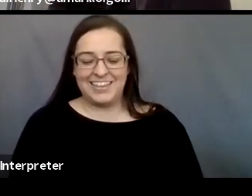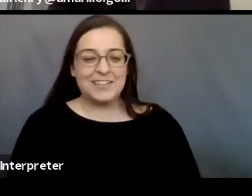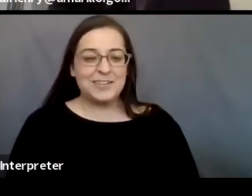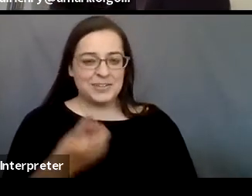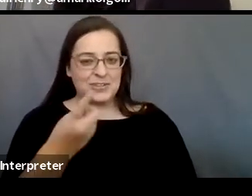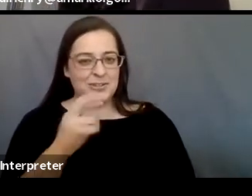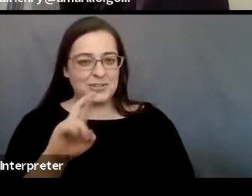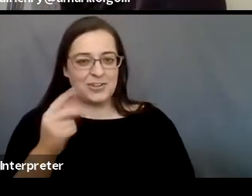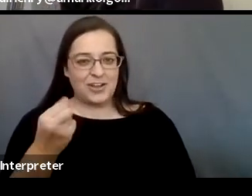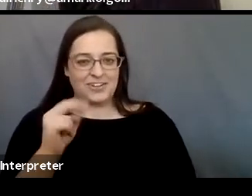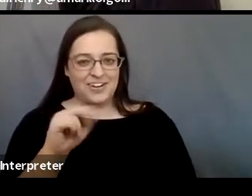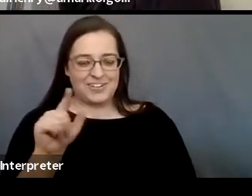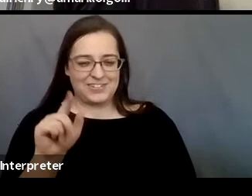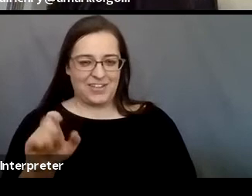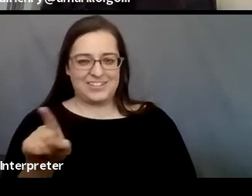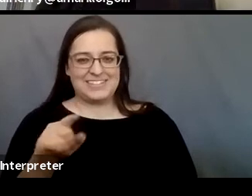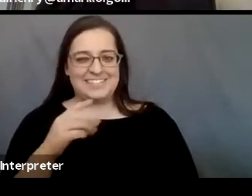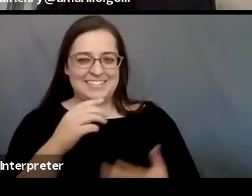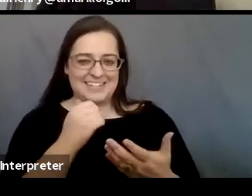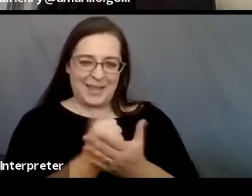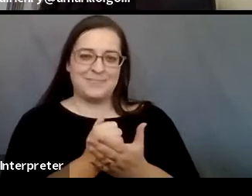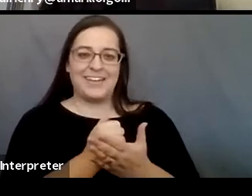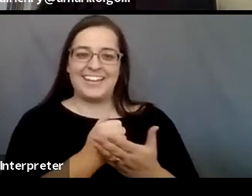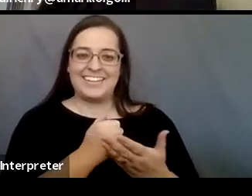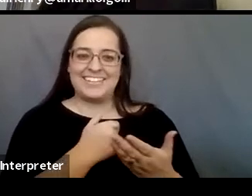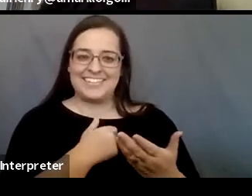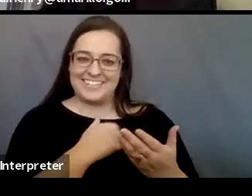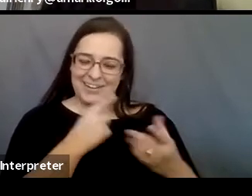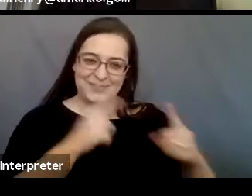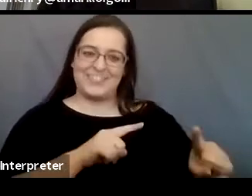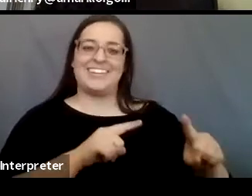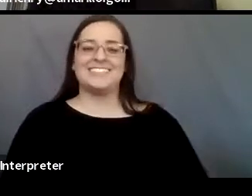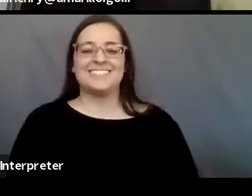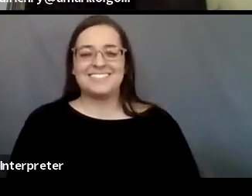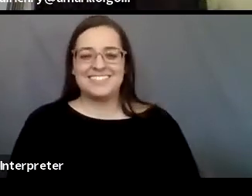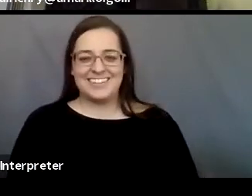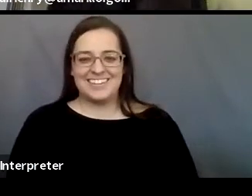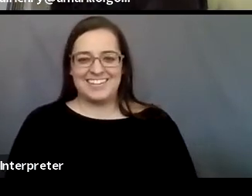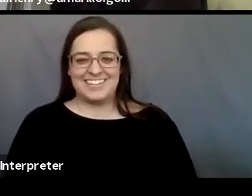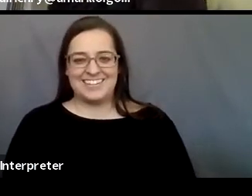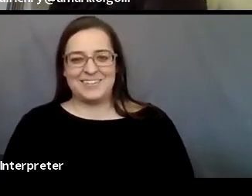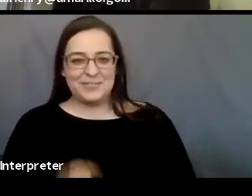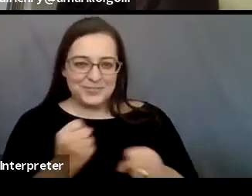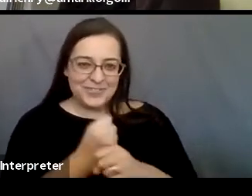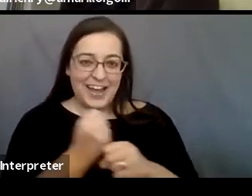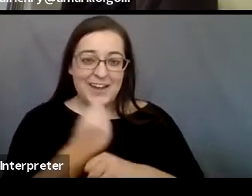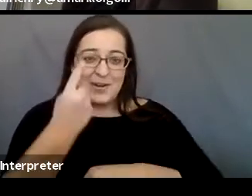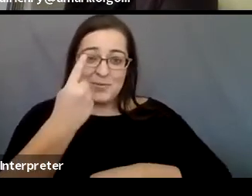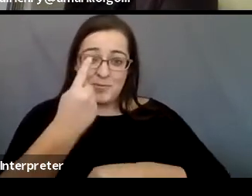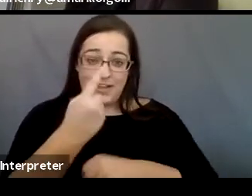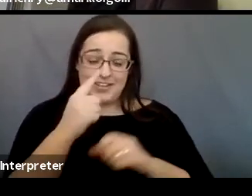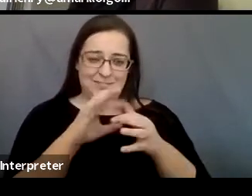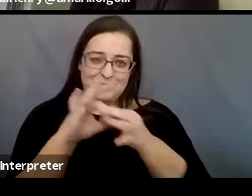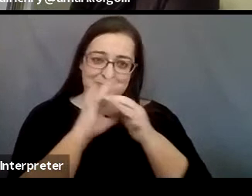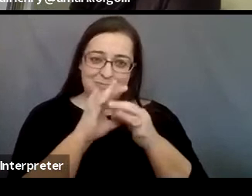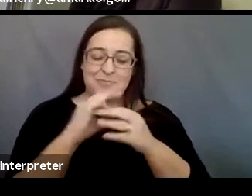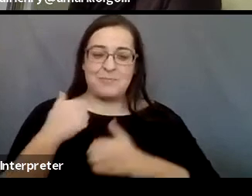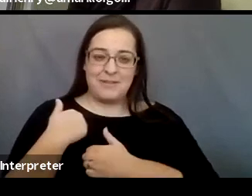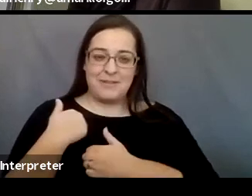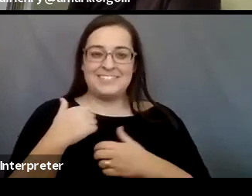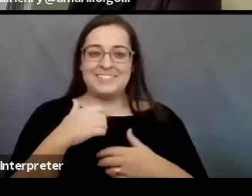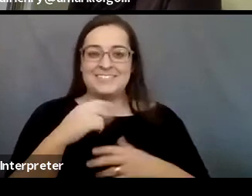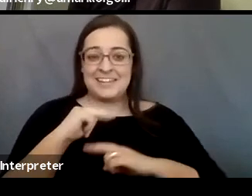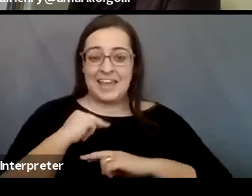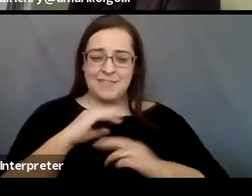Dr. Gonzalez, amen, brother. I can't say it any better. You fight on one team, but on one day of the year, you root for your